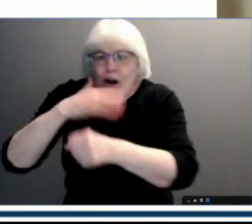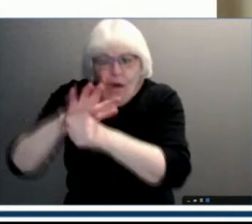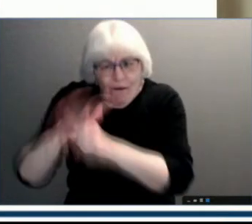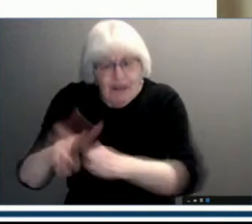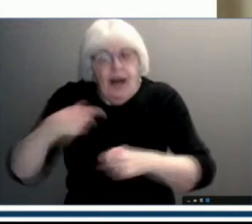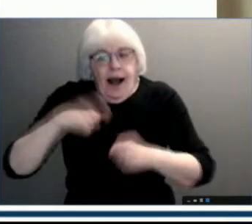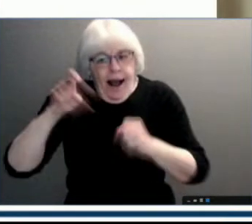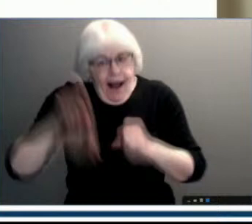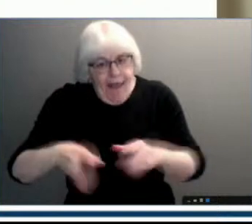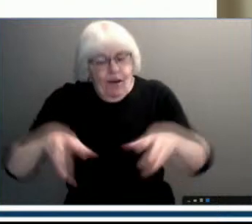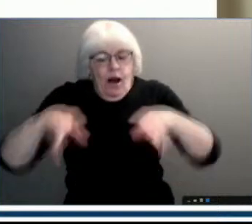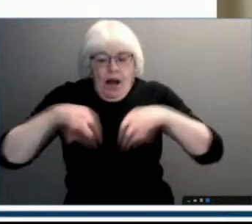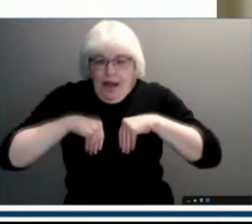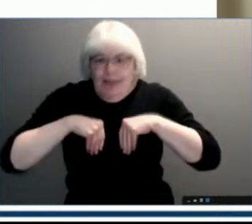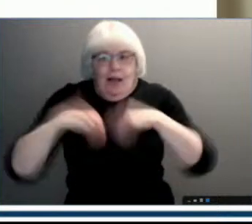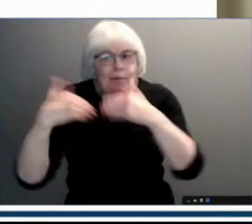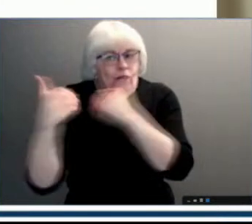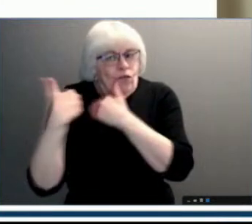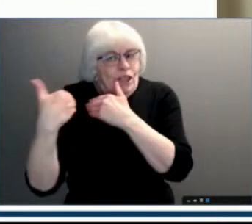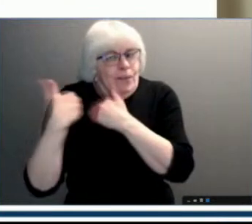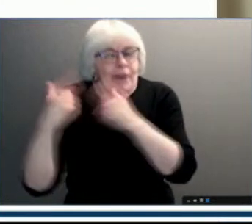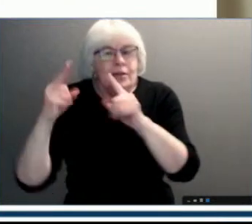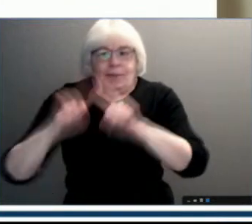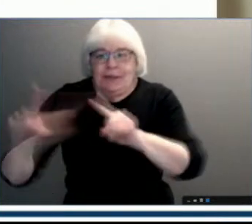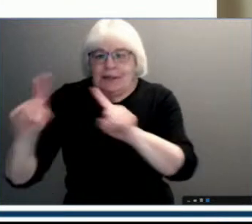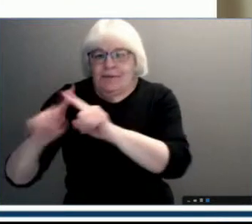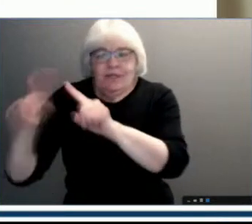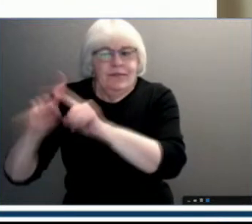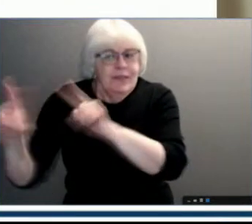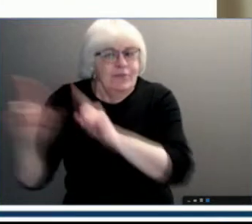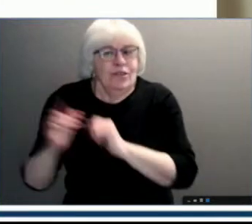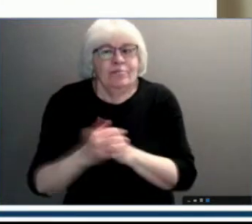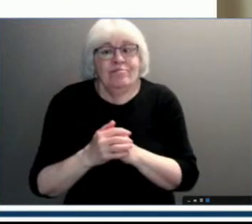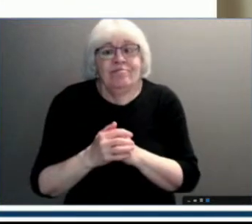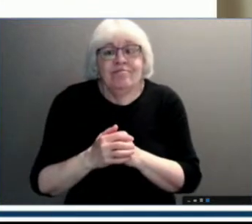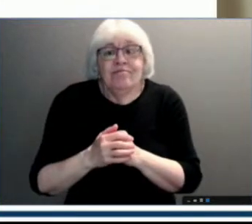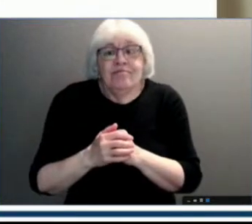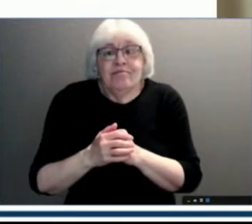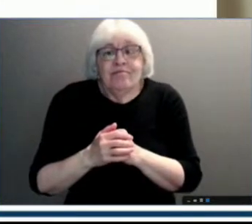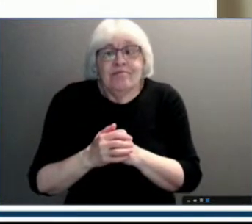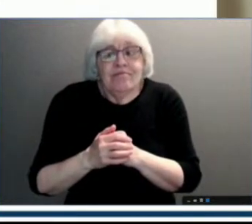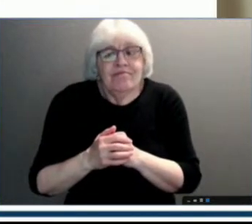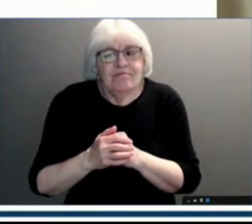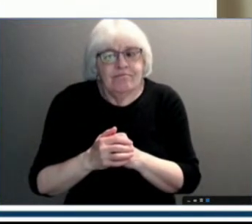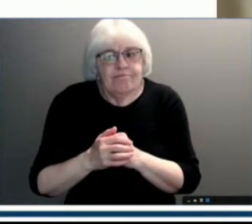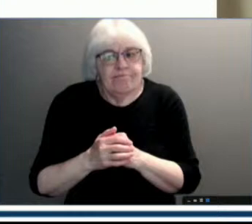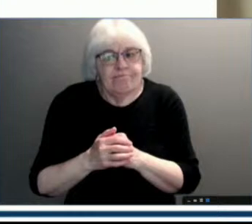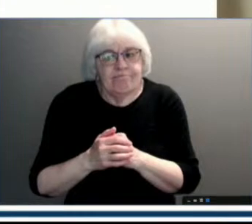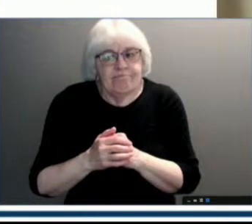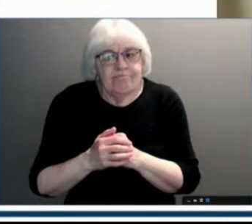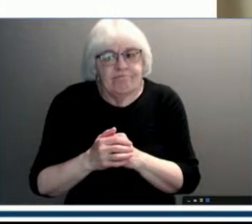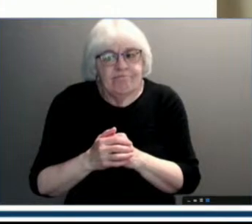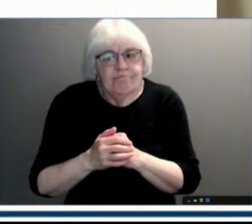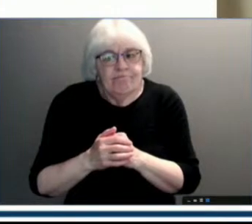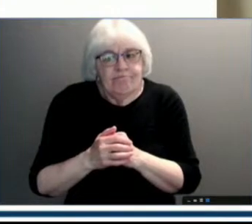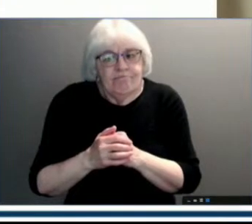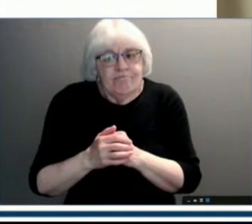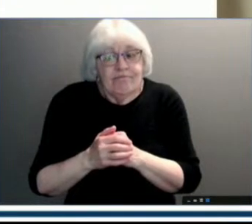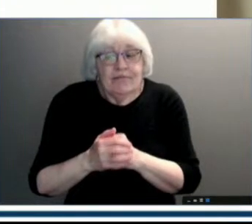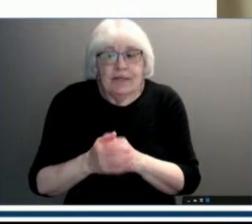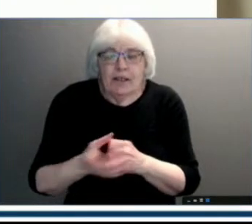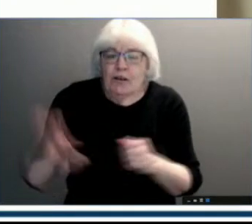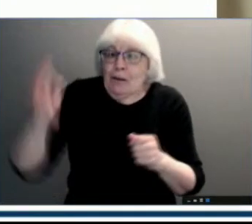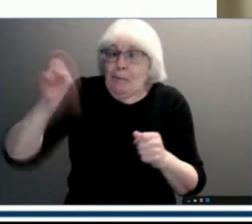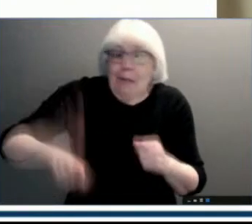we'll talk more about that. But it also means we have to shift the focus to boosting. And that means a bit of a